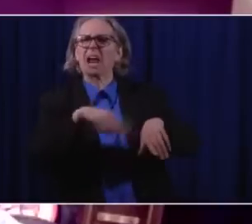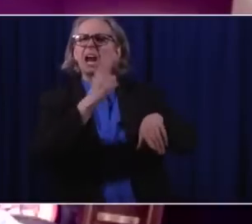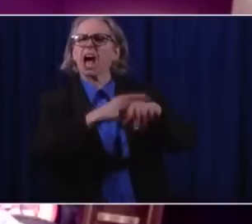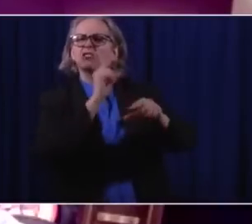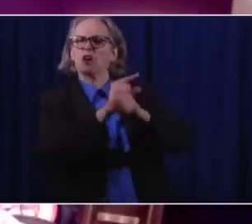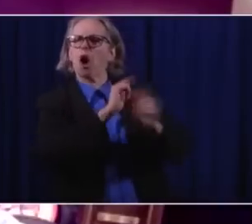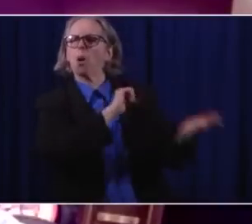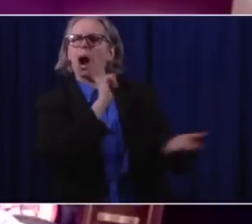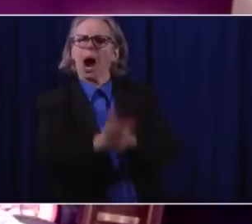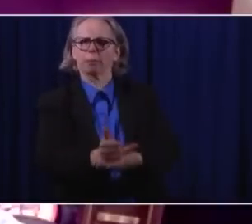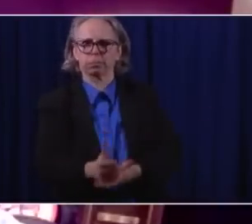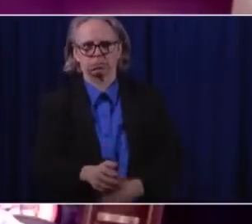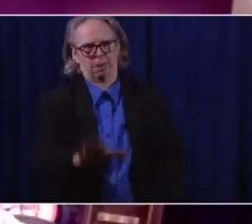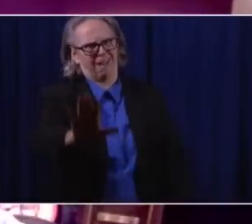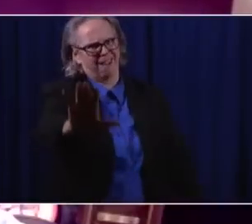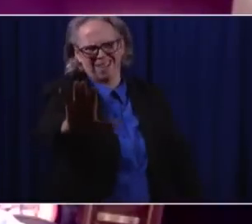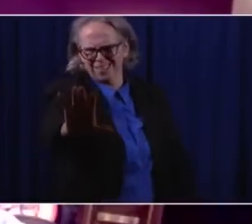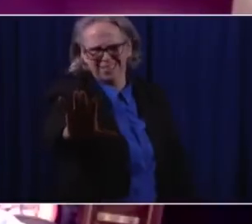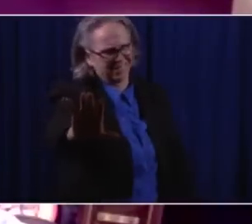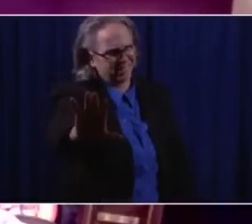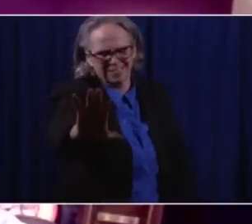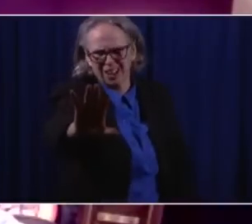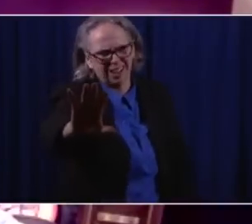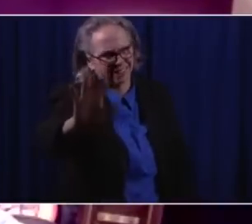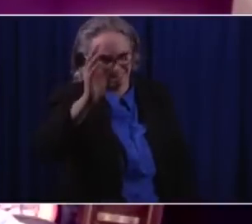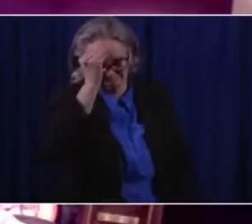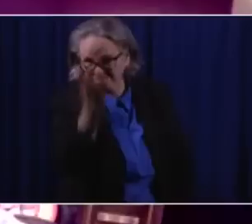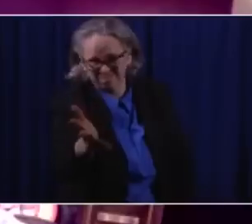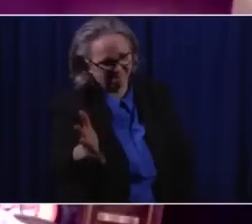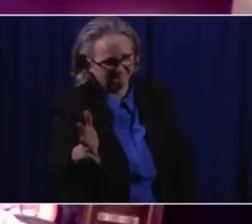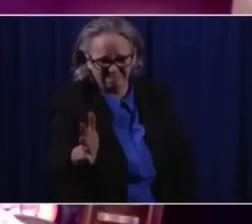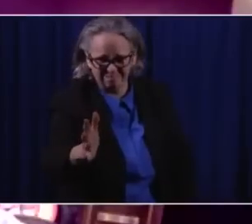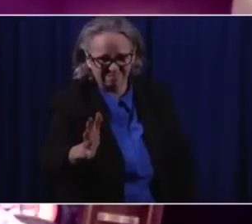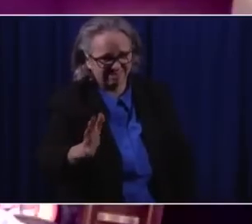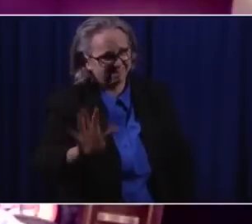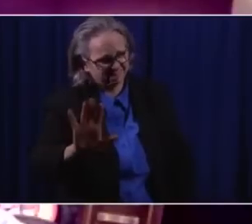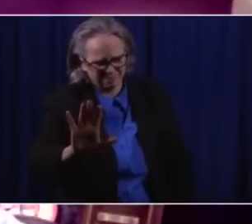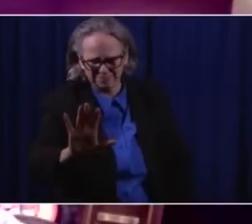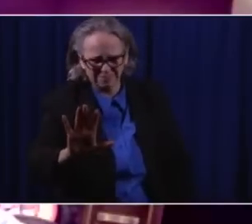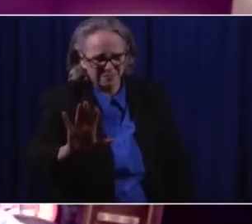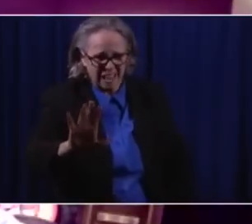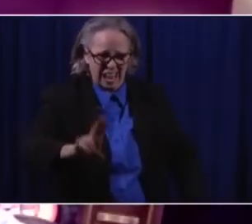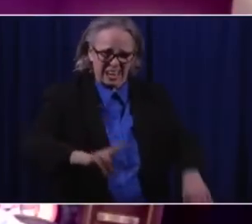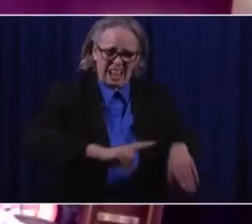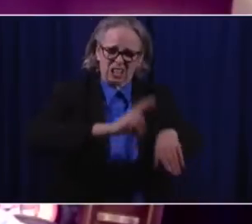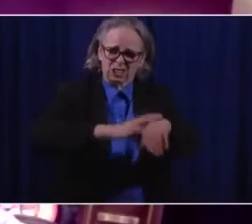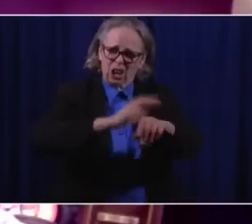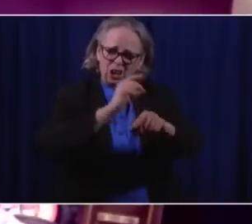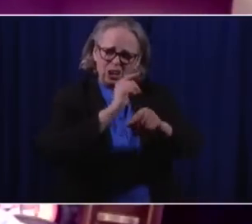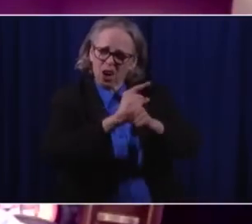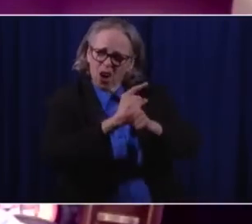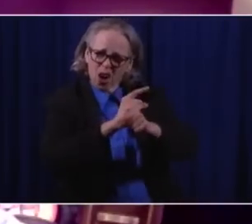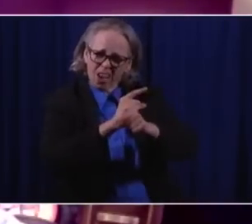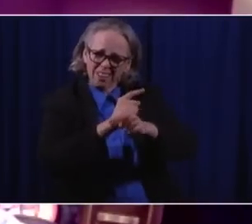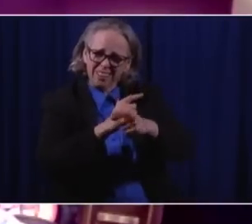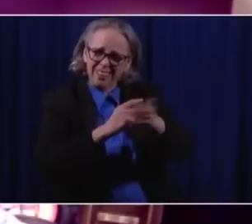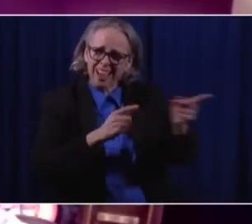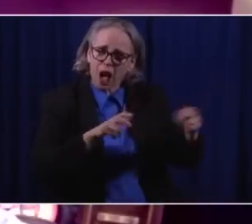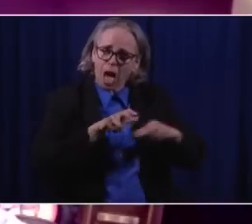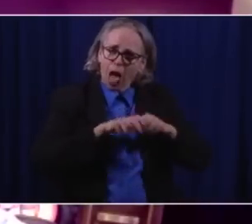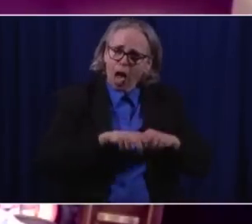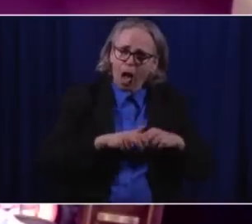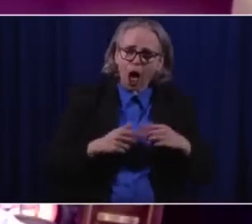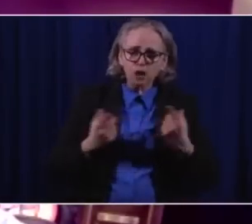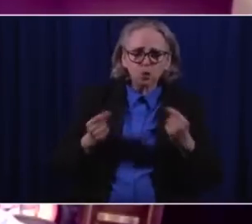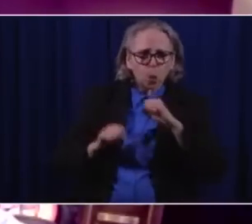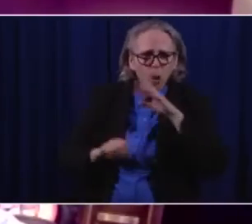everyone, the National Guard, when they have nurses and doctors, those people aren't sitting around somewhere on a bench just waiting to get called into the game. They're